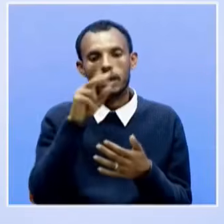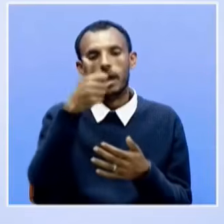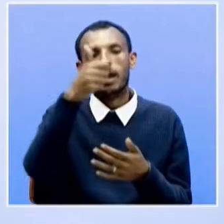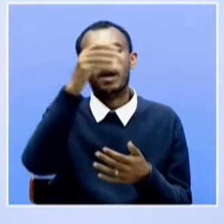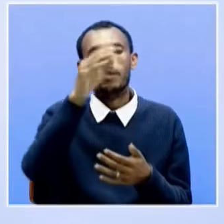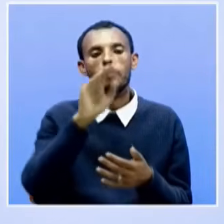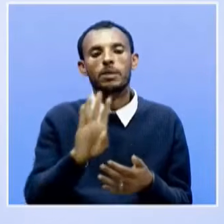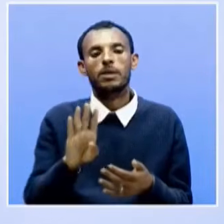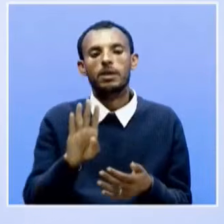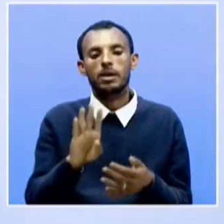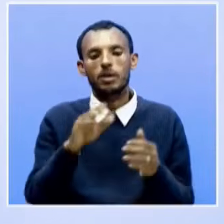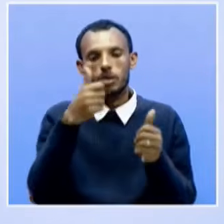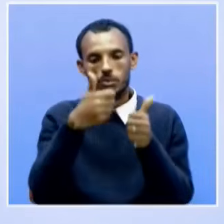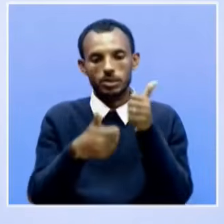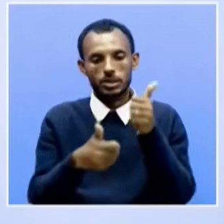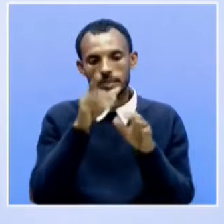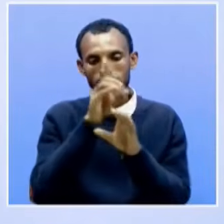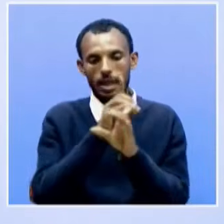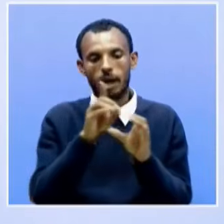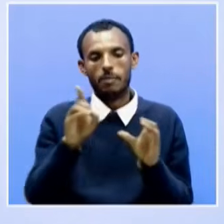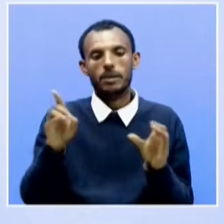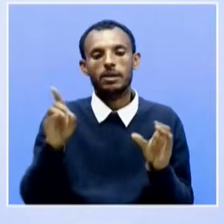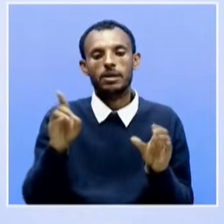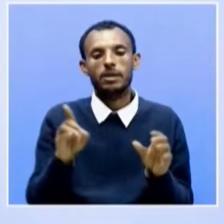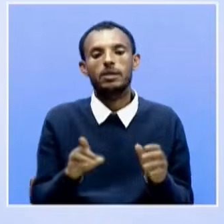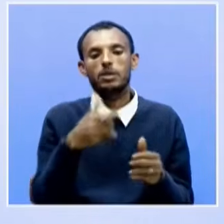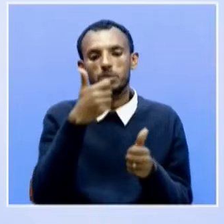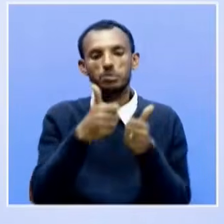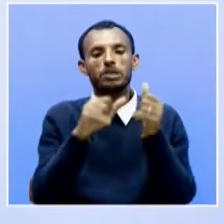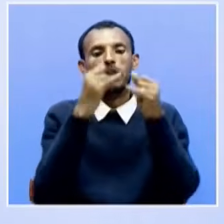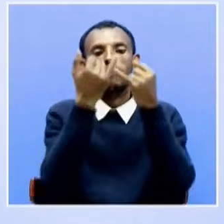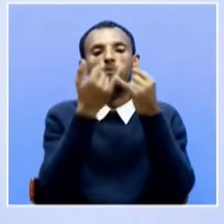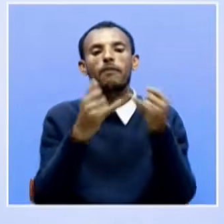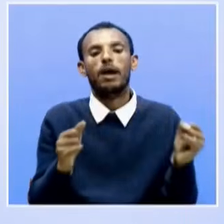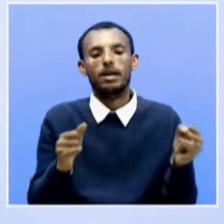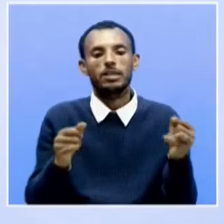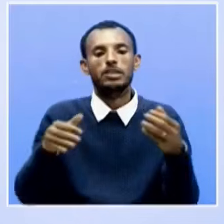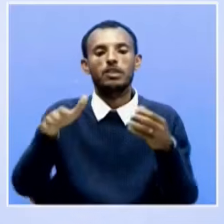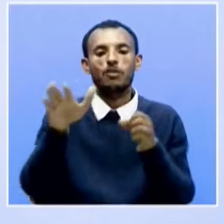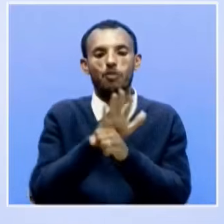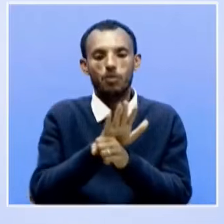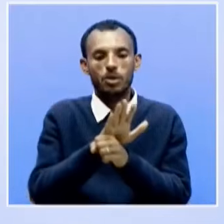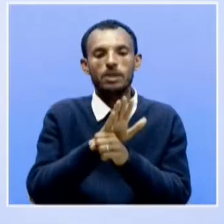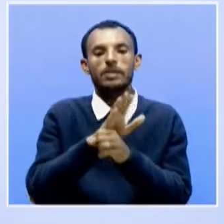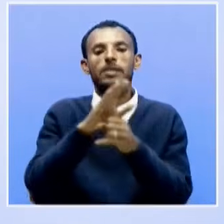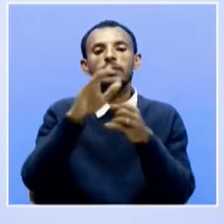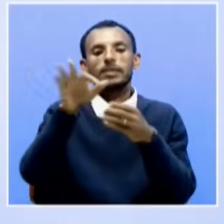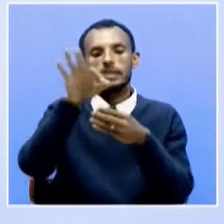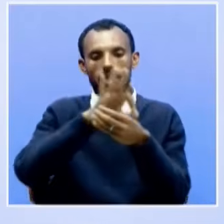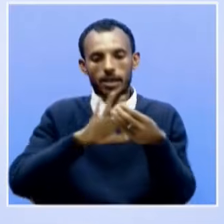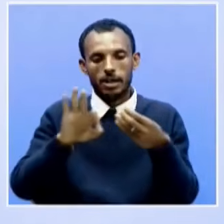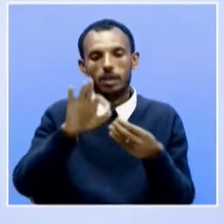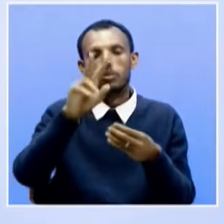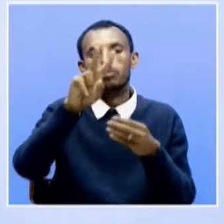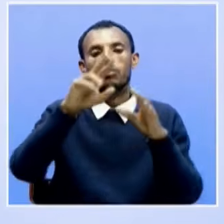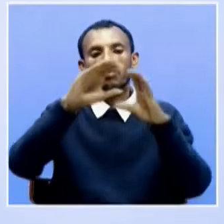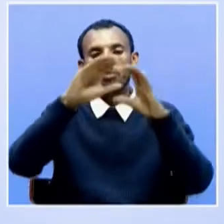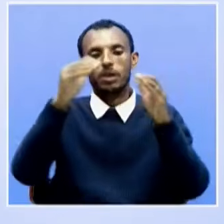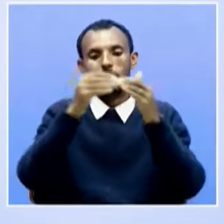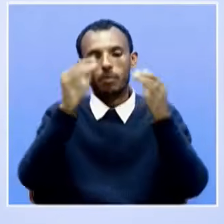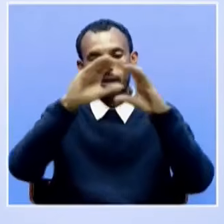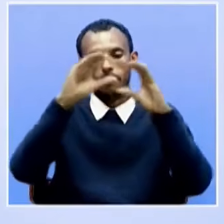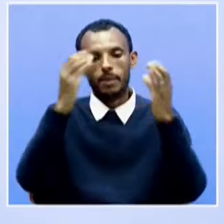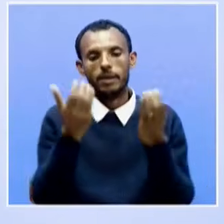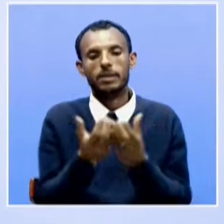AB, which is the diameter which divides the full circle into 2 equal parts. So